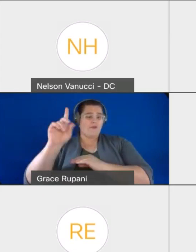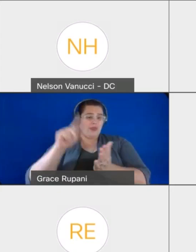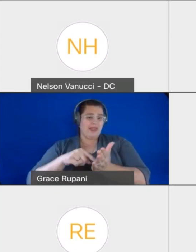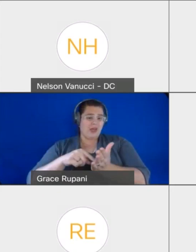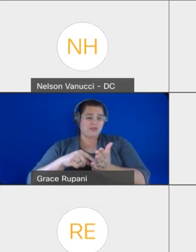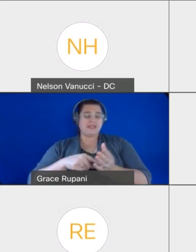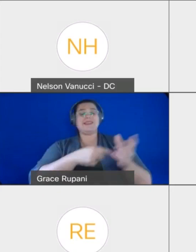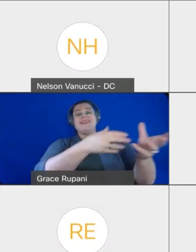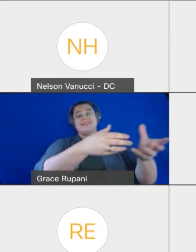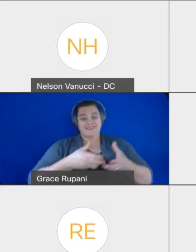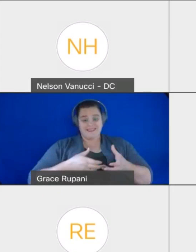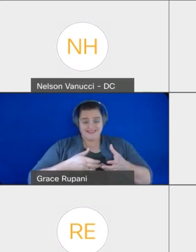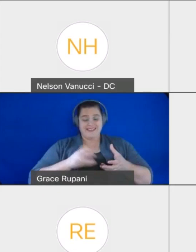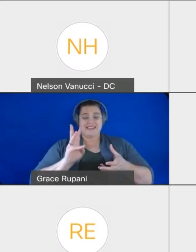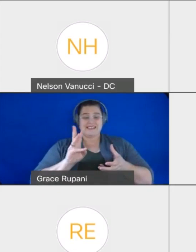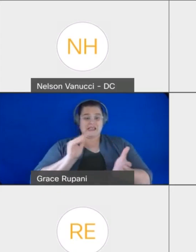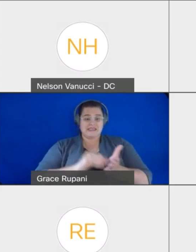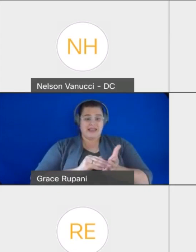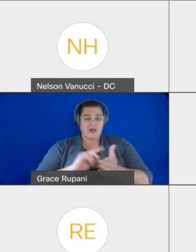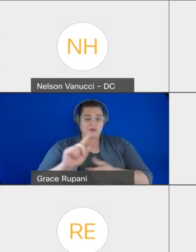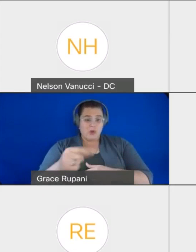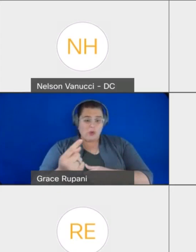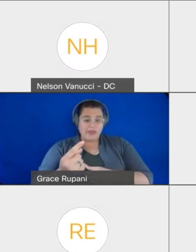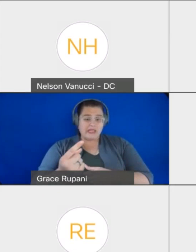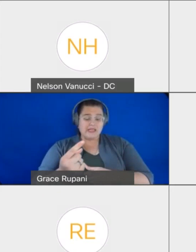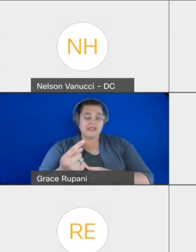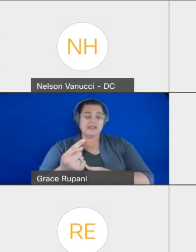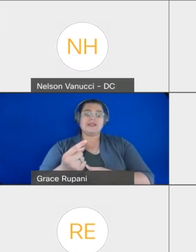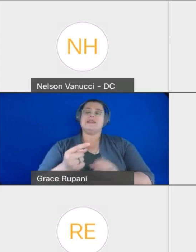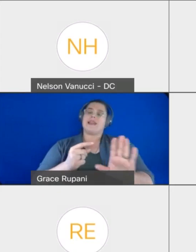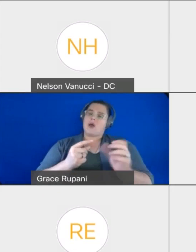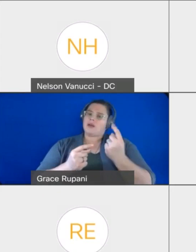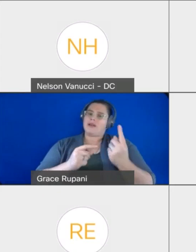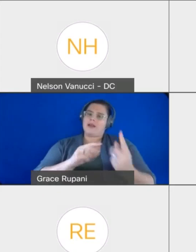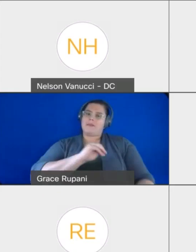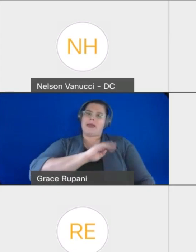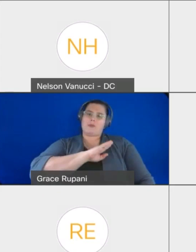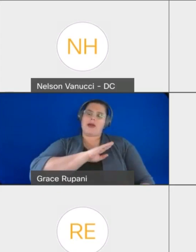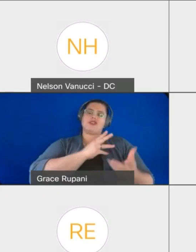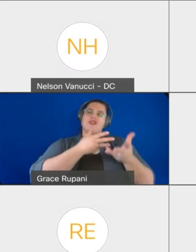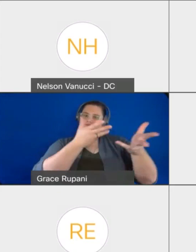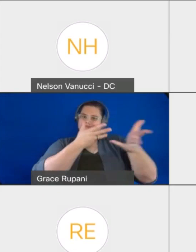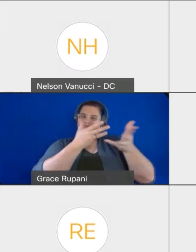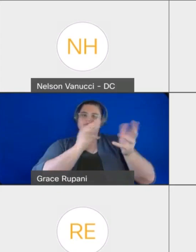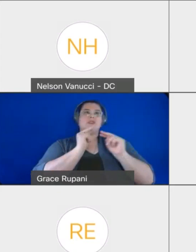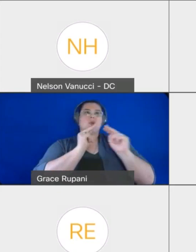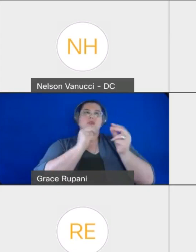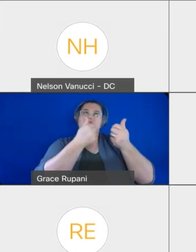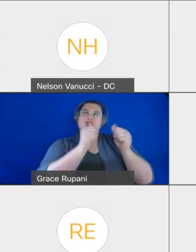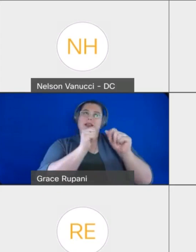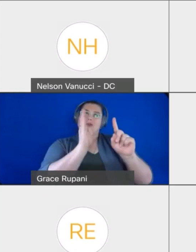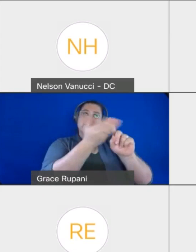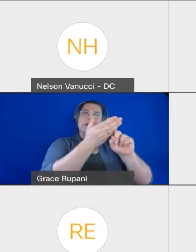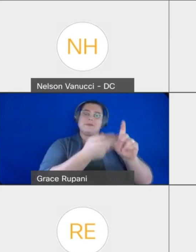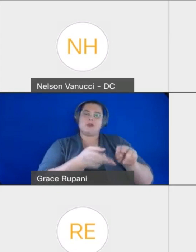vaccines currently that the district is slated to receive, now Mayor Bowser is working to get that increased, but the number as it stands right now